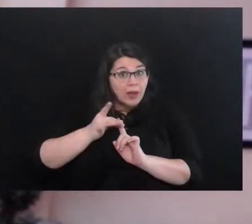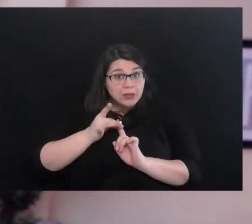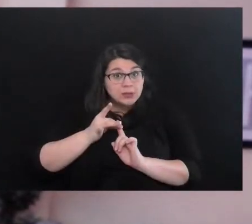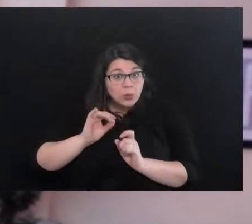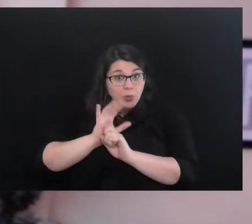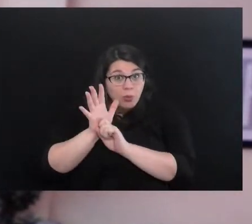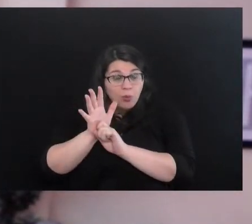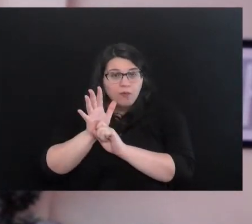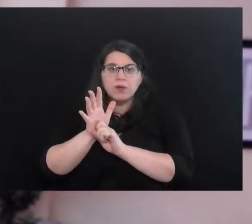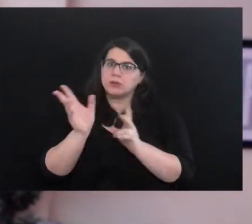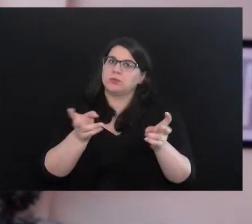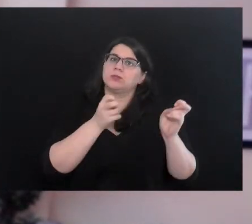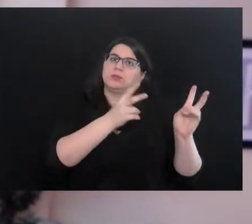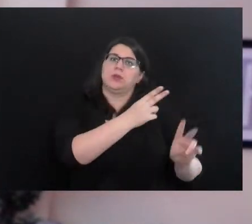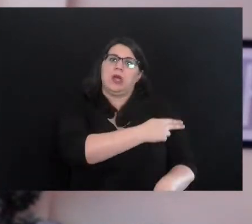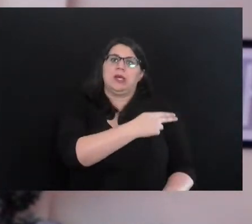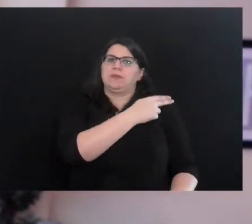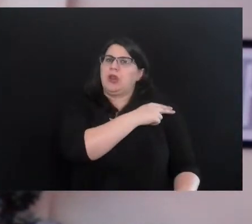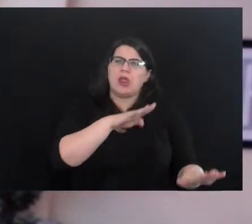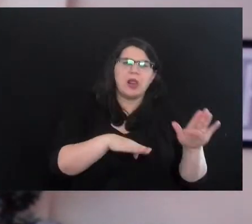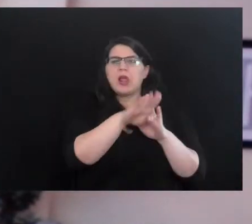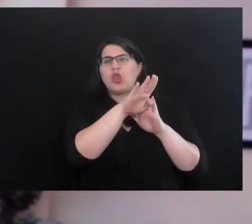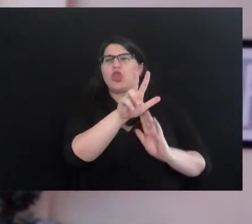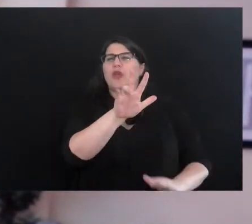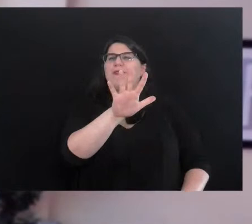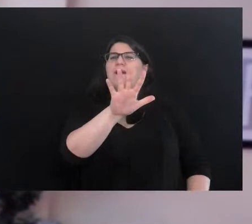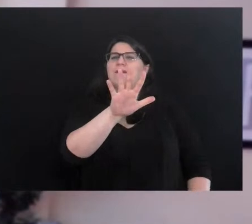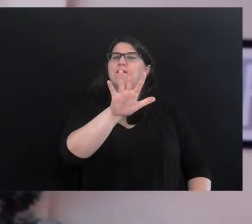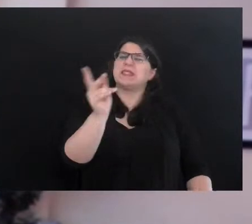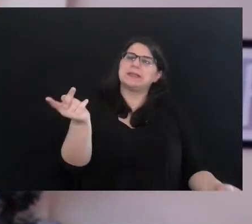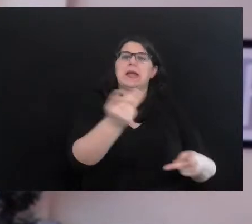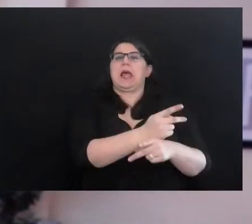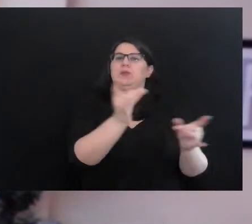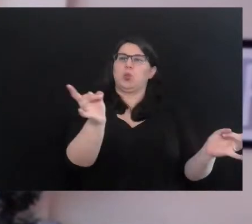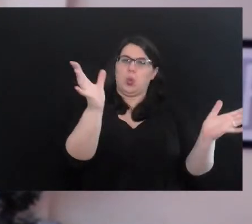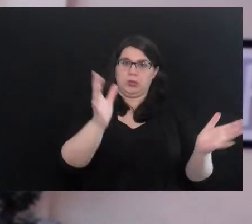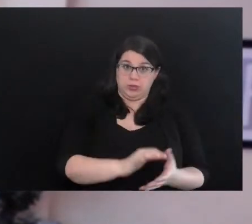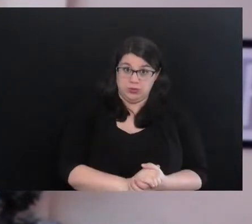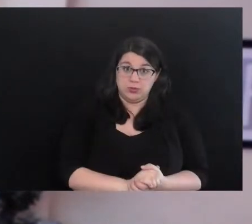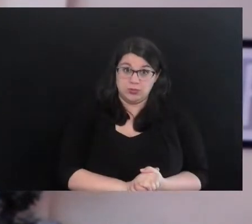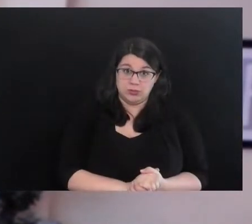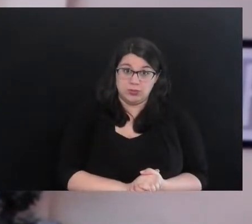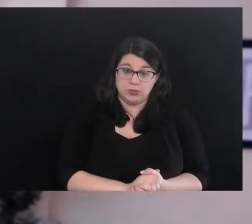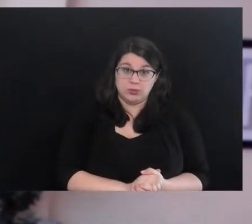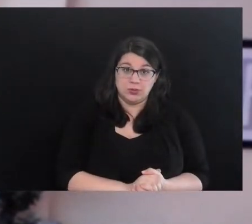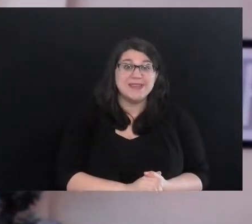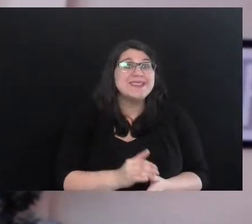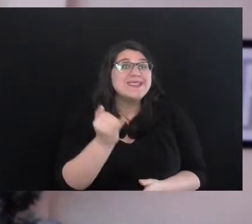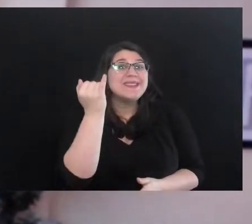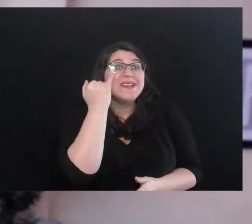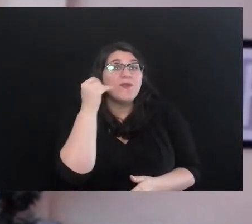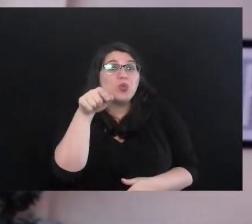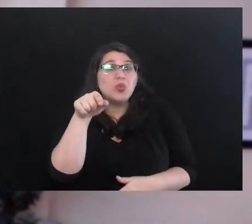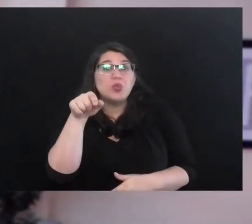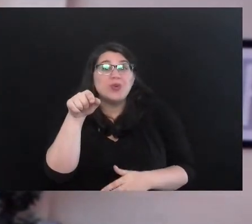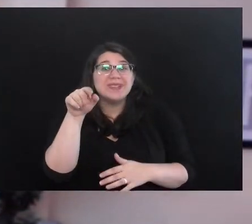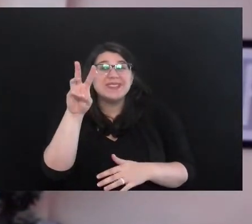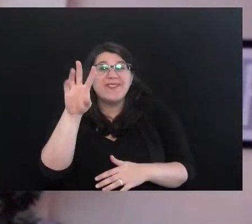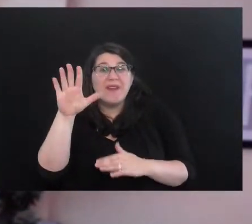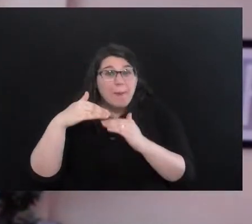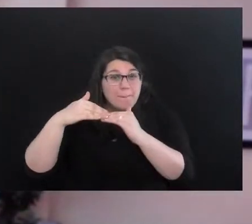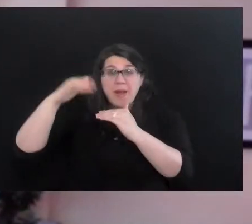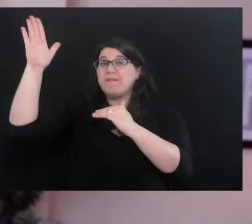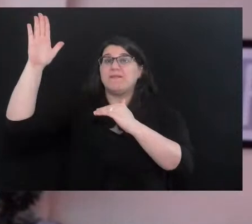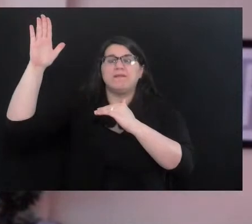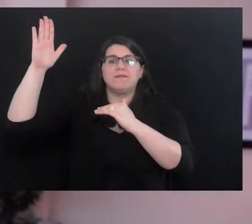get COVID-19, goes up by 35 times. And we know that if you're over 65, your risk of